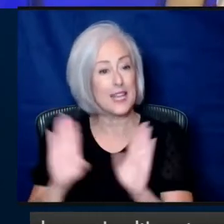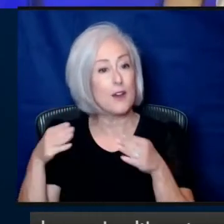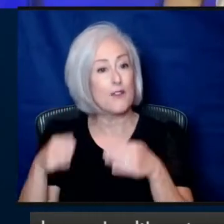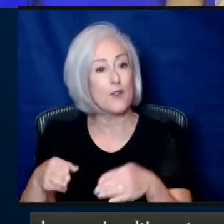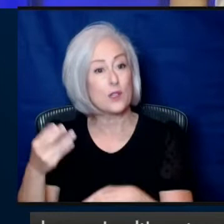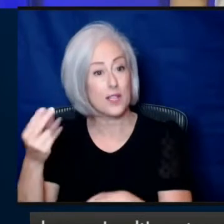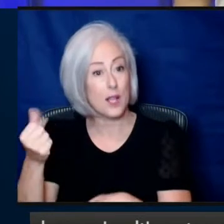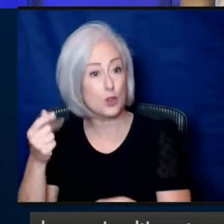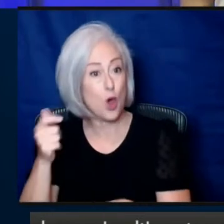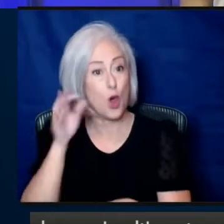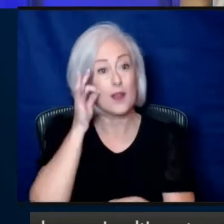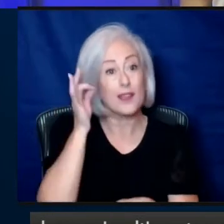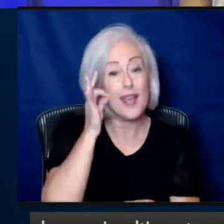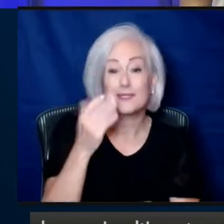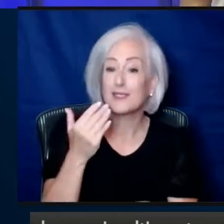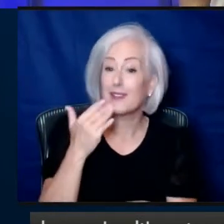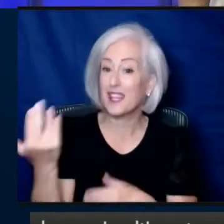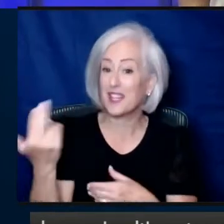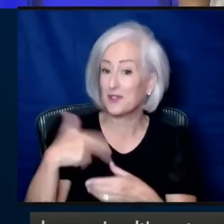Thank you for joining us.